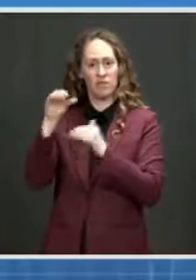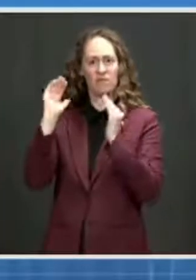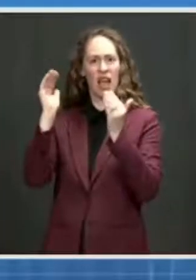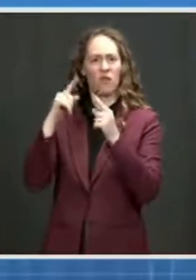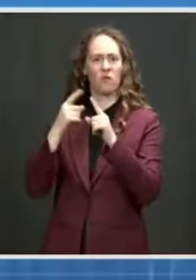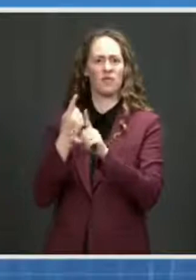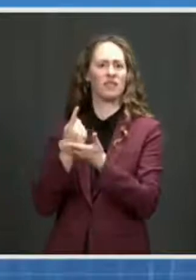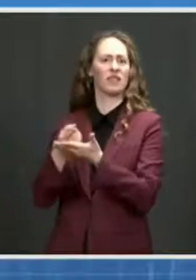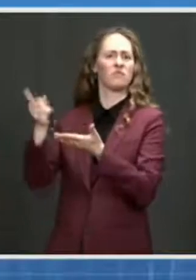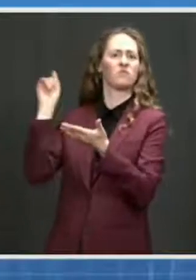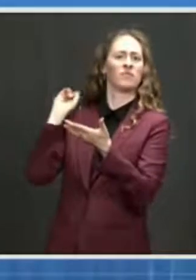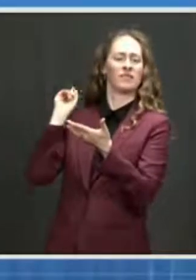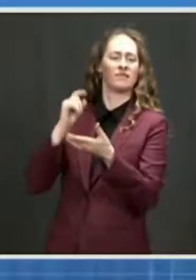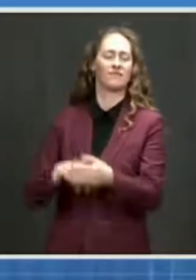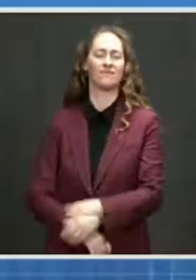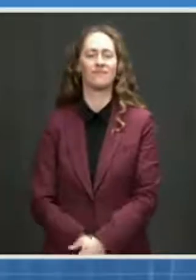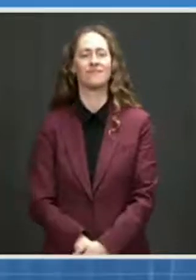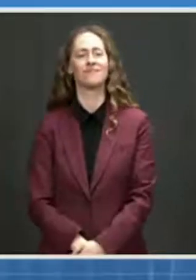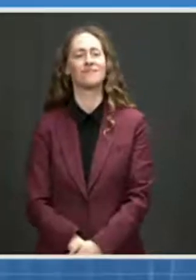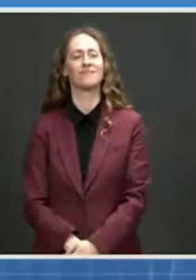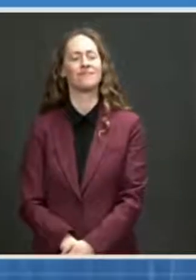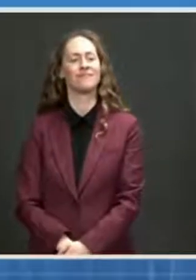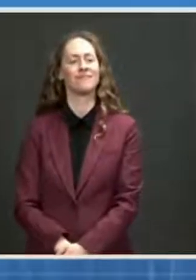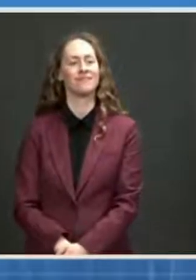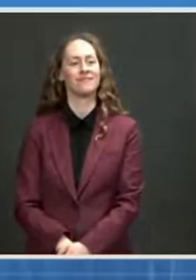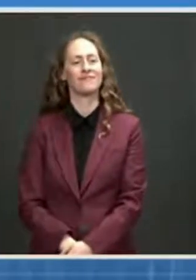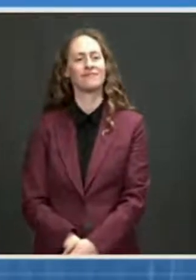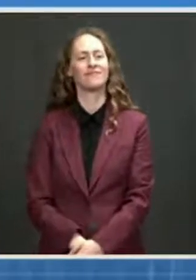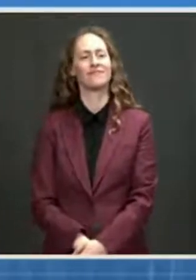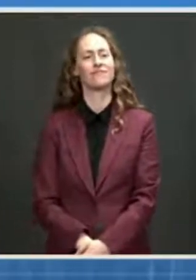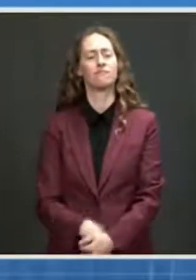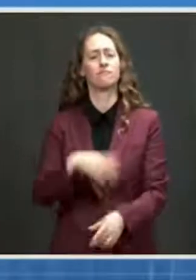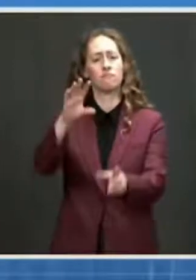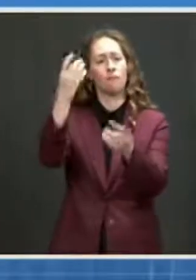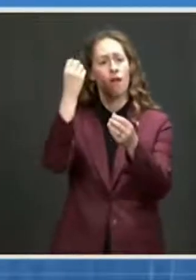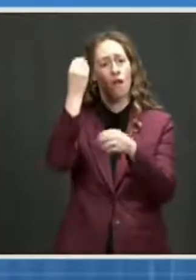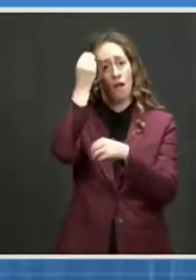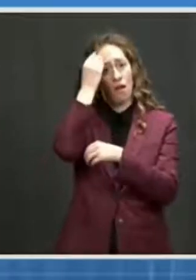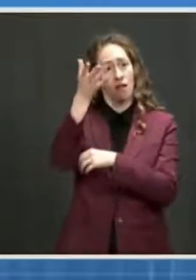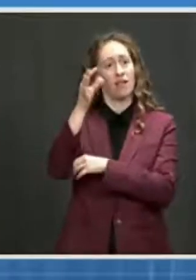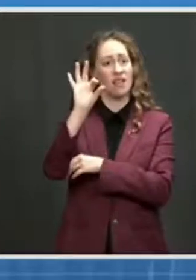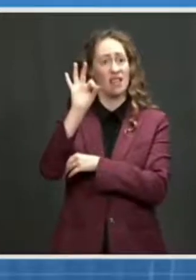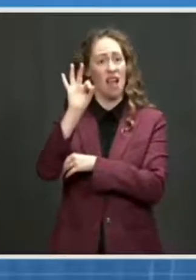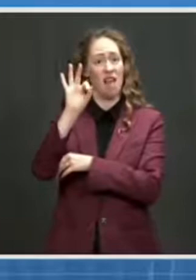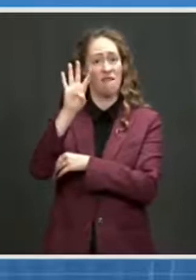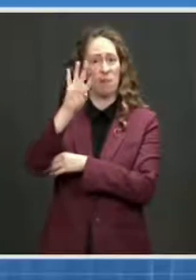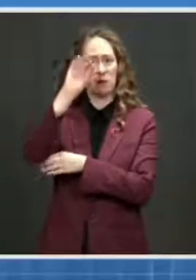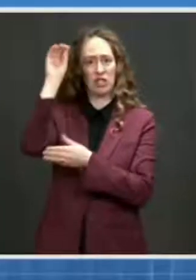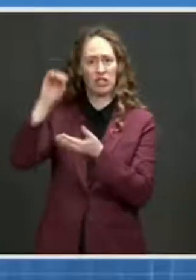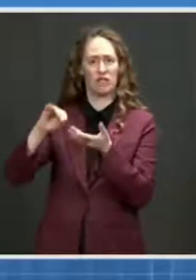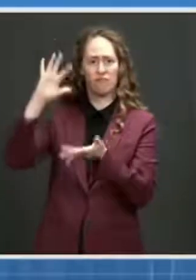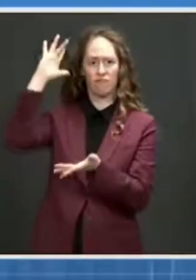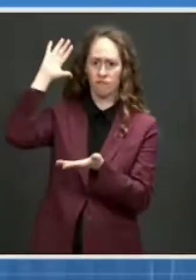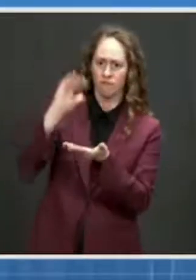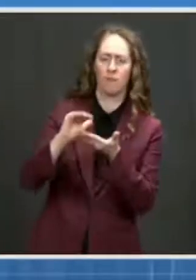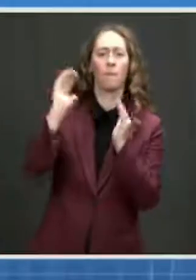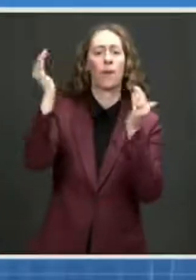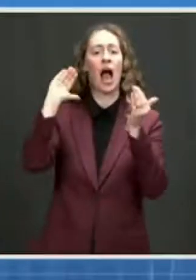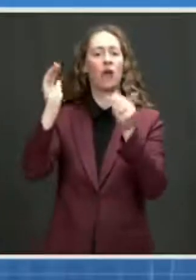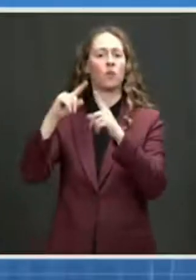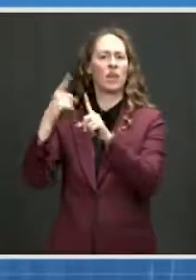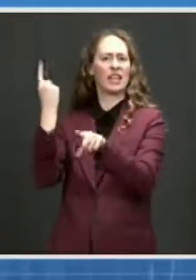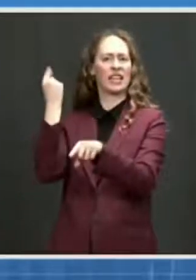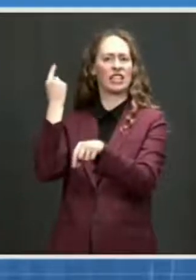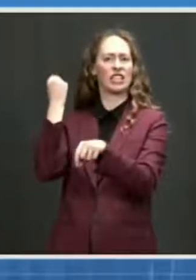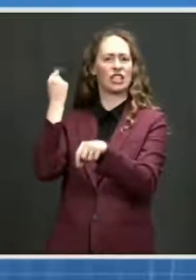importantly, a 94% decrease from COVID-19 cases since January of this year, and the first time that the 7-day average